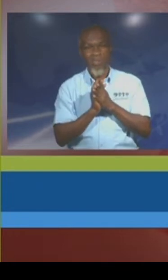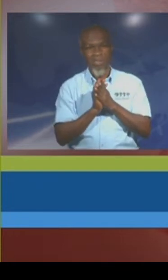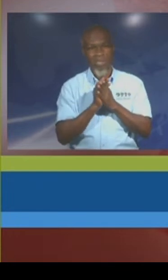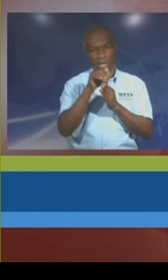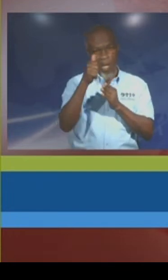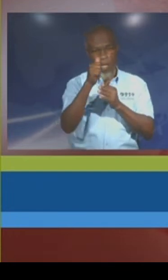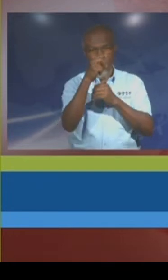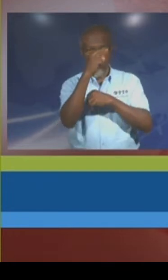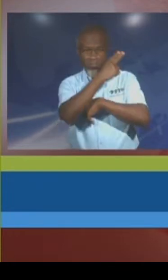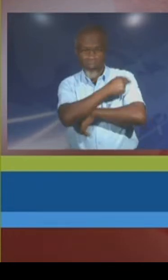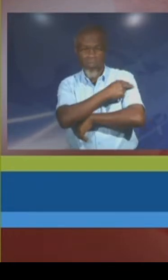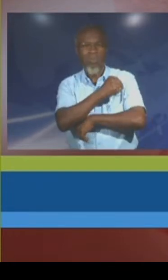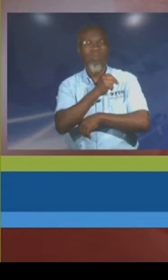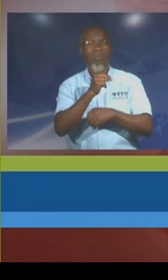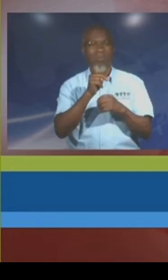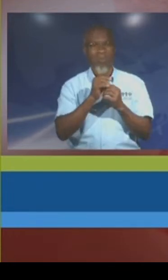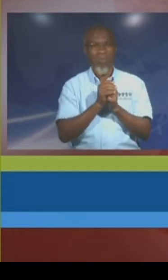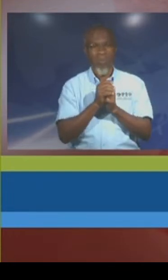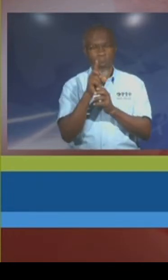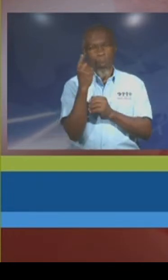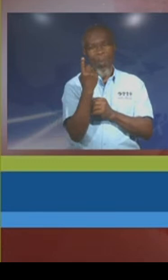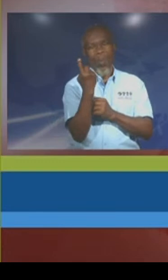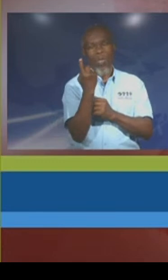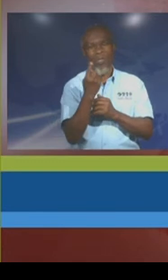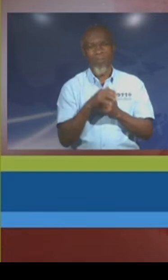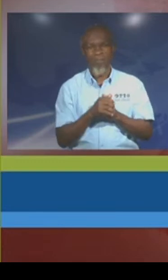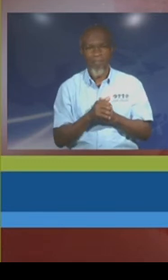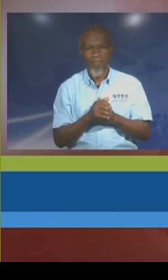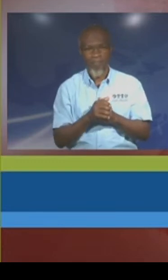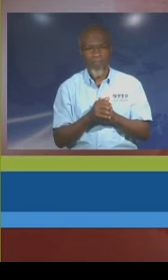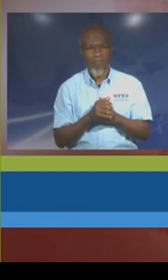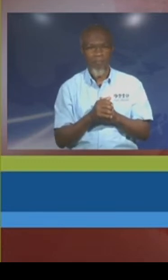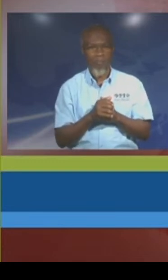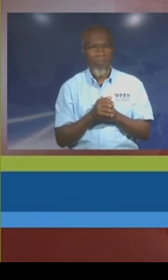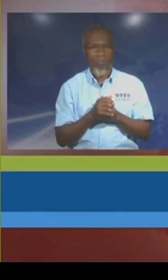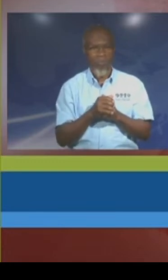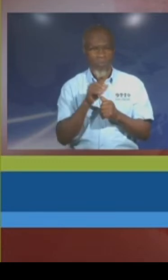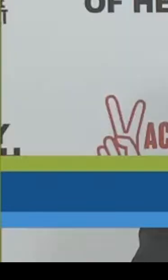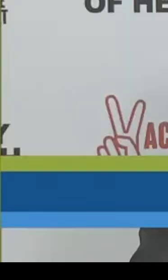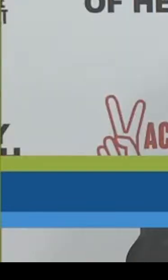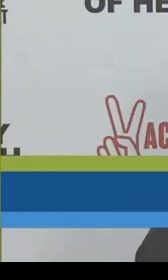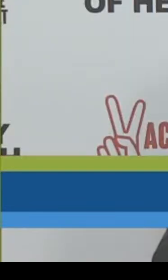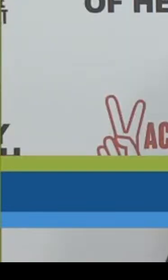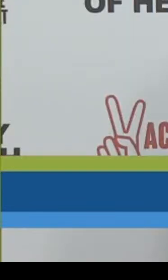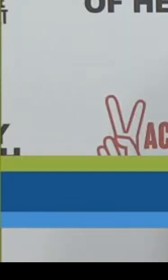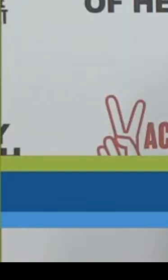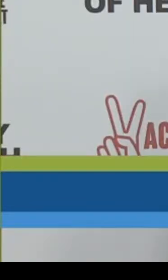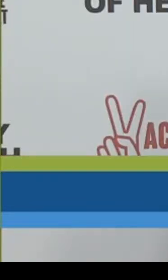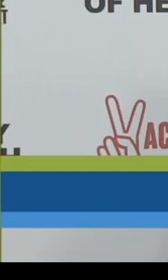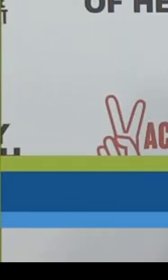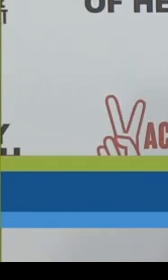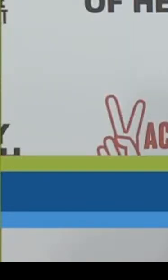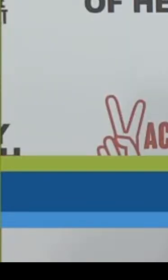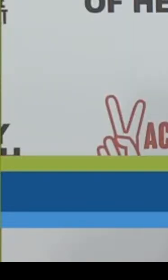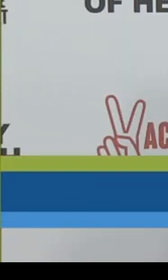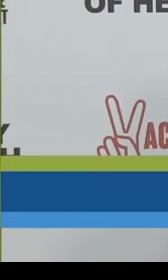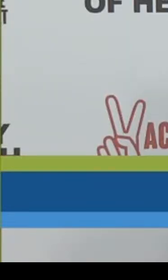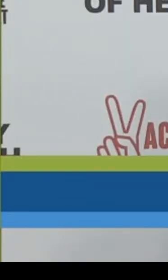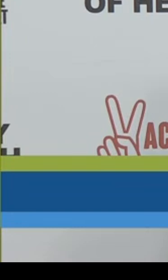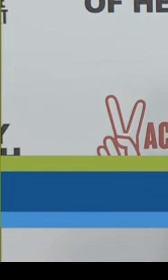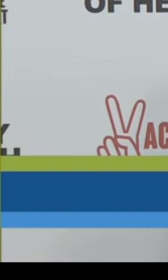Hill 1 person. Before I go to the other presentation, we just give a brief update on the monkeypox regional